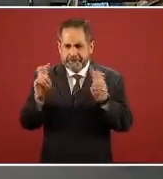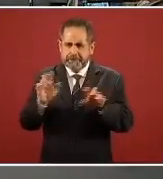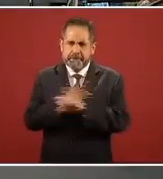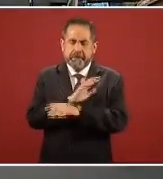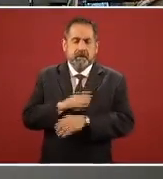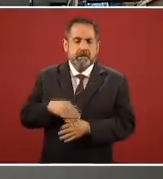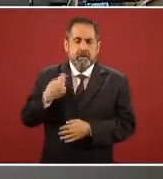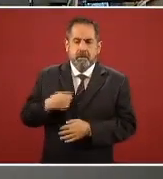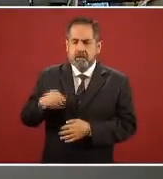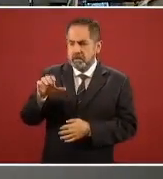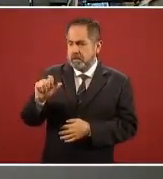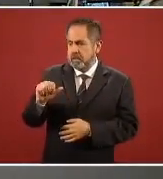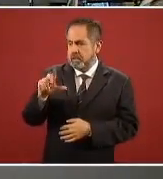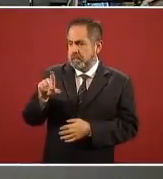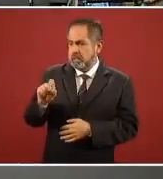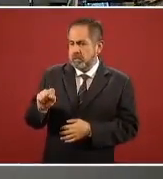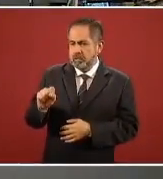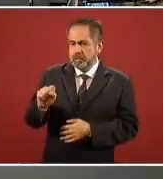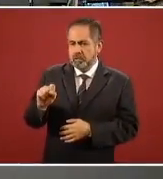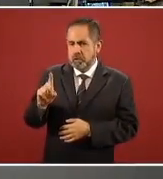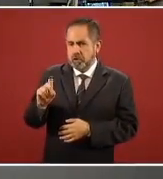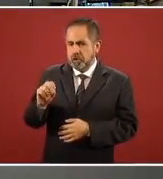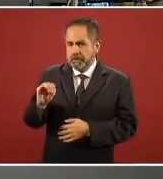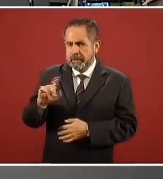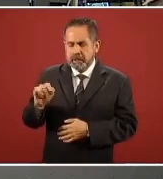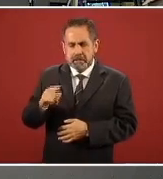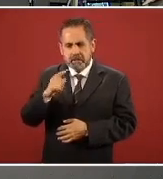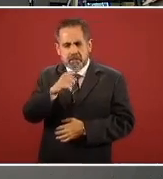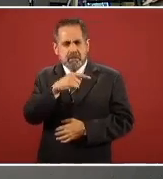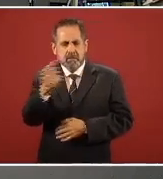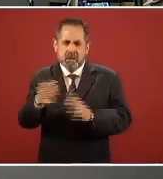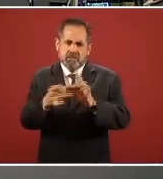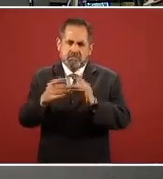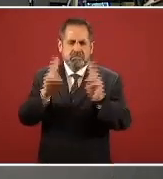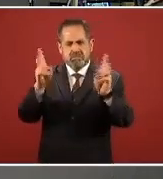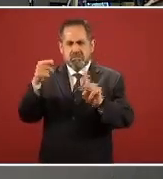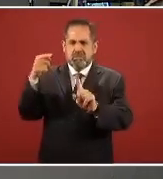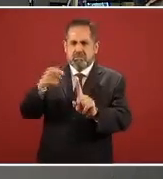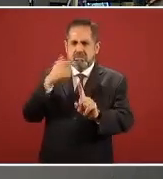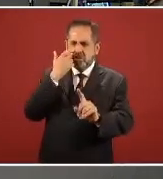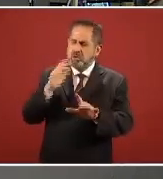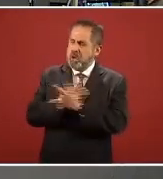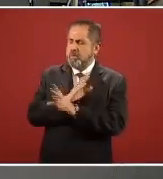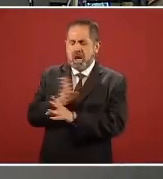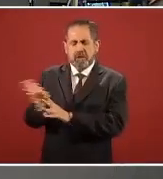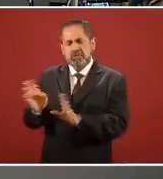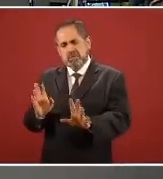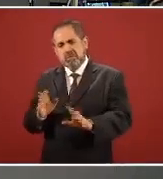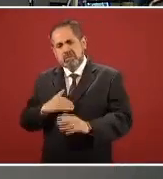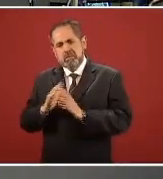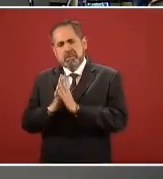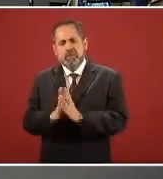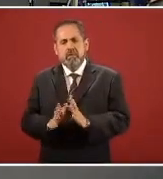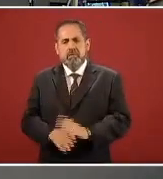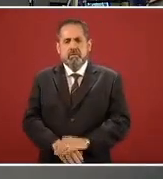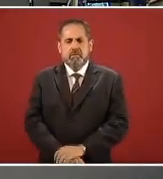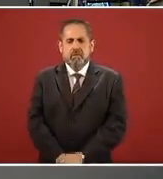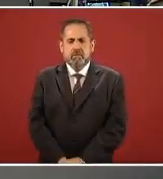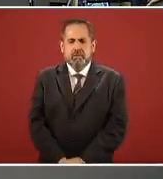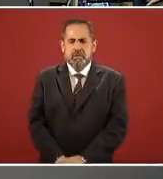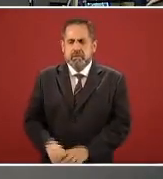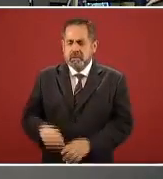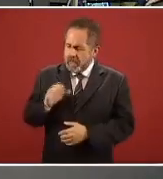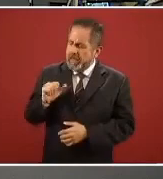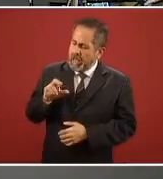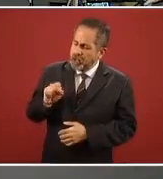Carlos Changing Domínguez, de Nación 14. Es que creo que ya usted ya habló suficiente del tema. Vamos a cambiar. He thinks, the women want to keep talking